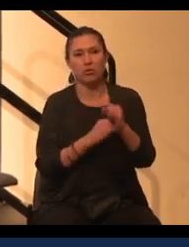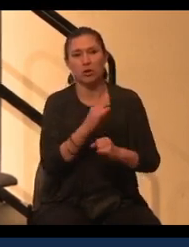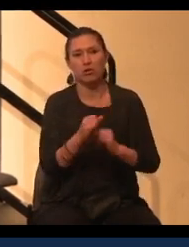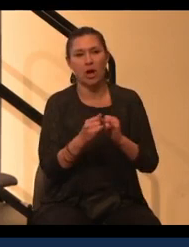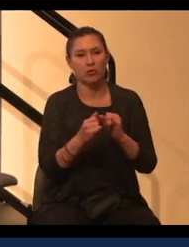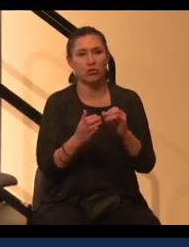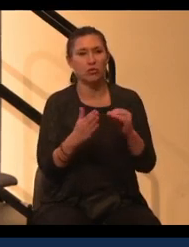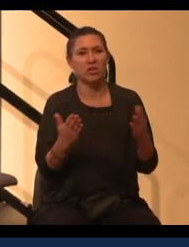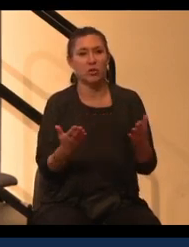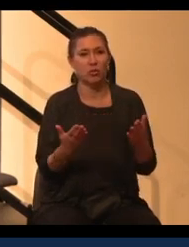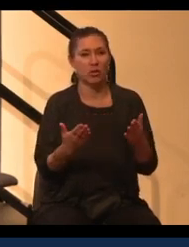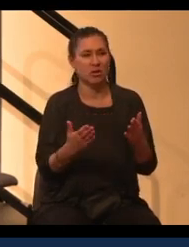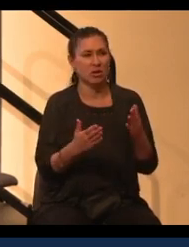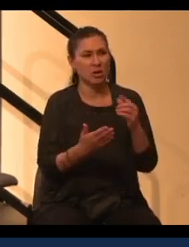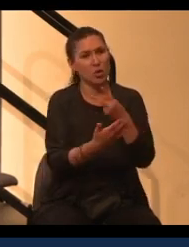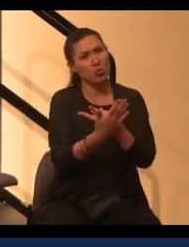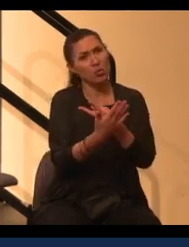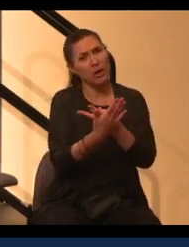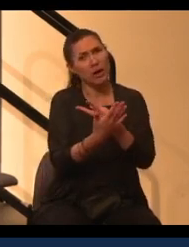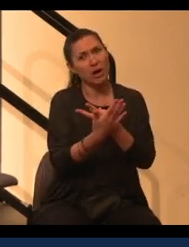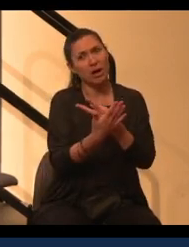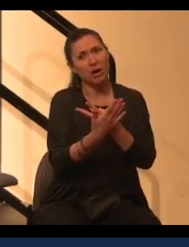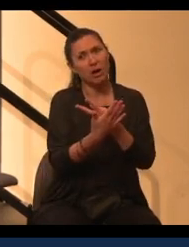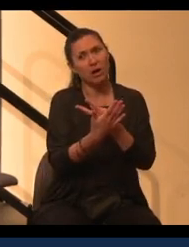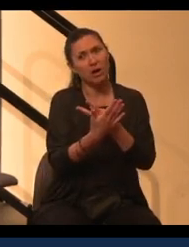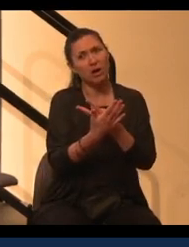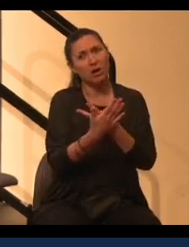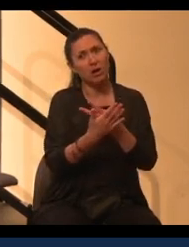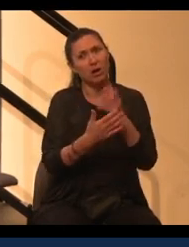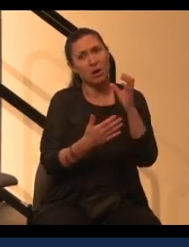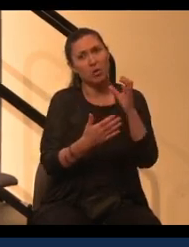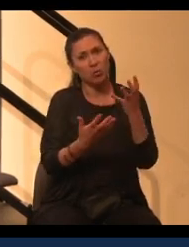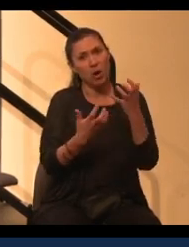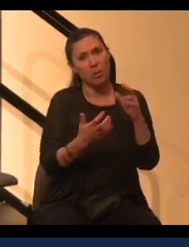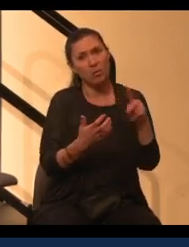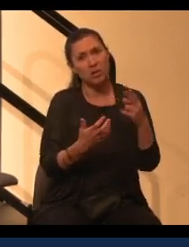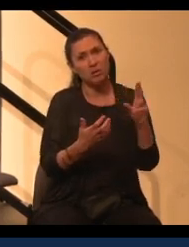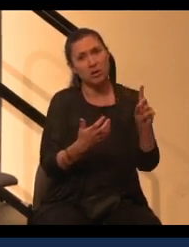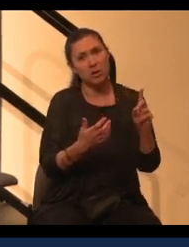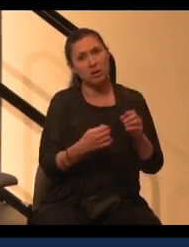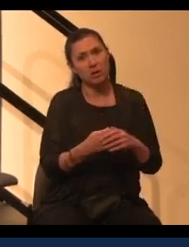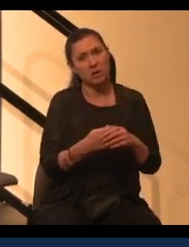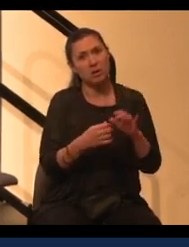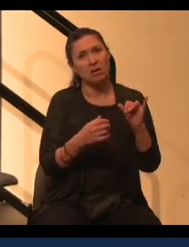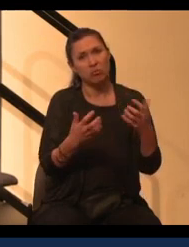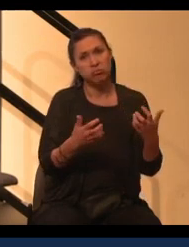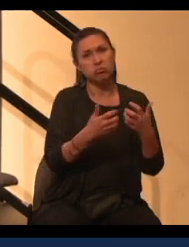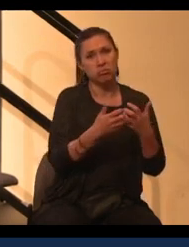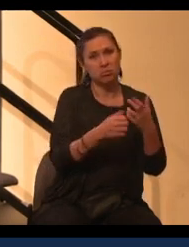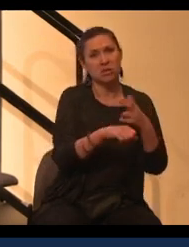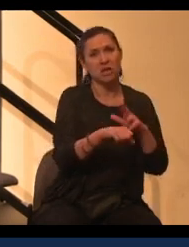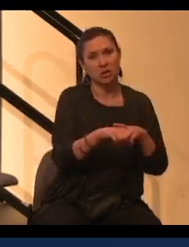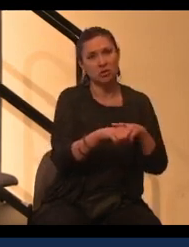UC San Diego were graduate students pursuing PhDs, and this was also in alignment with the national